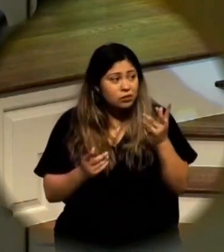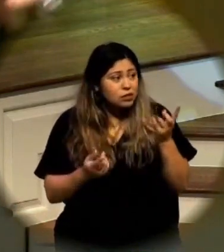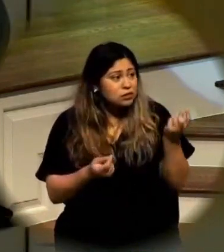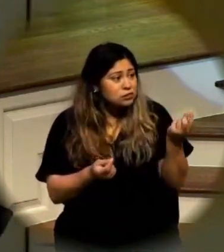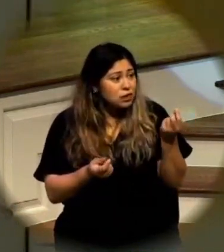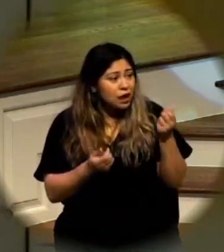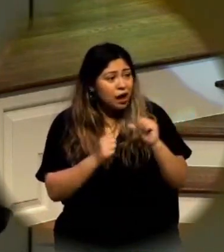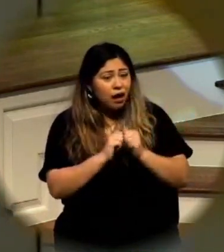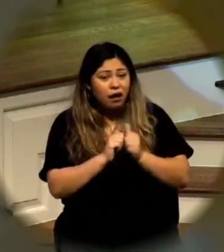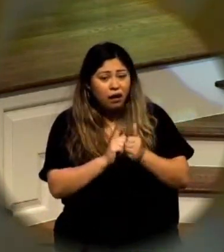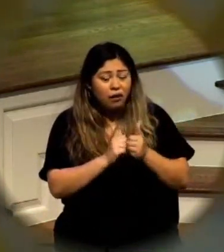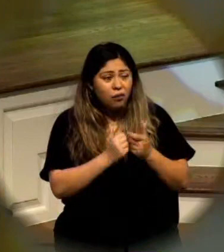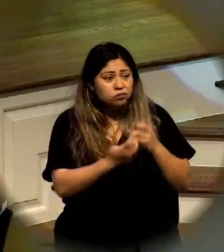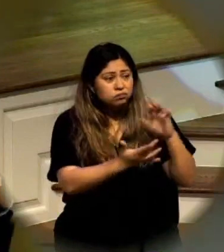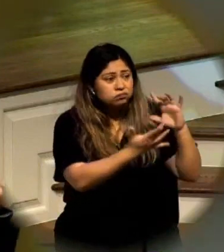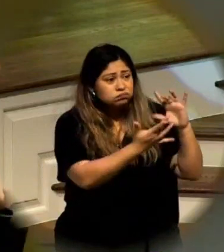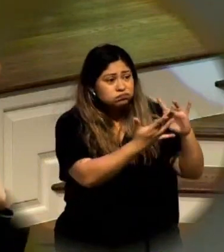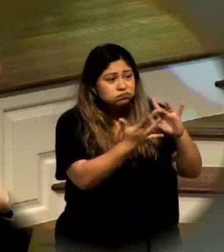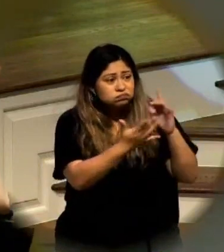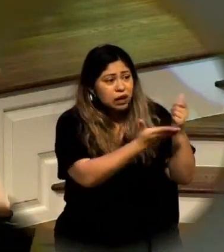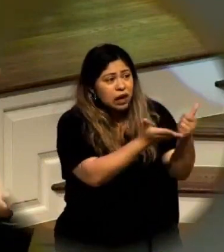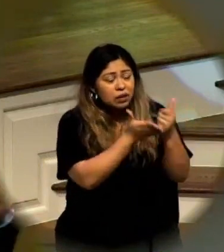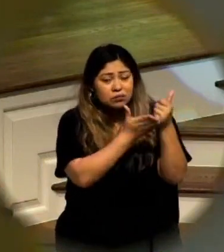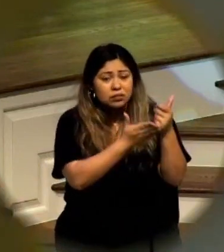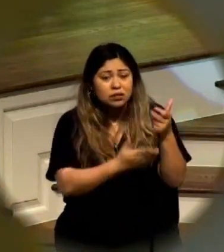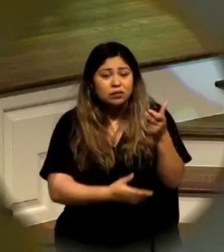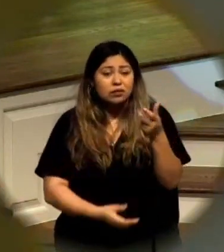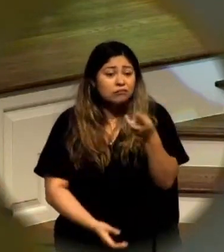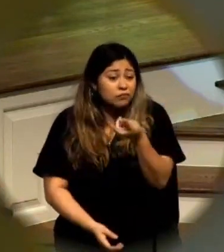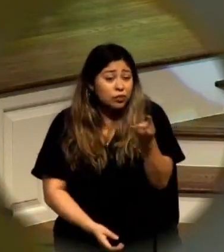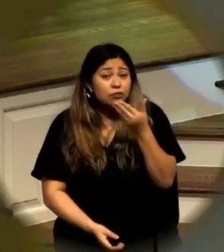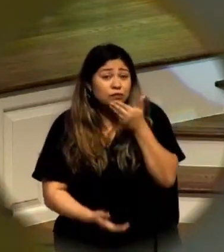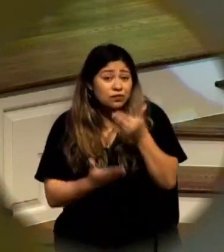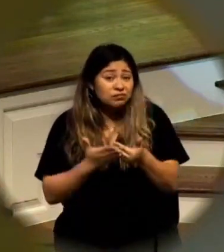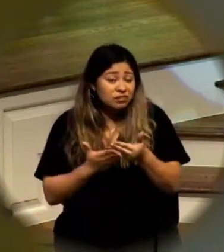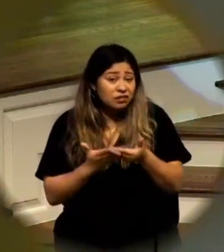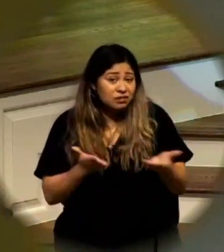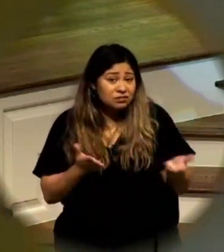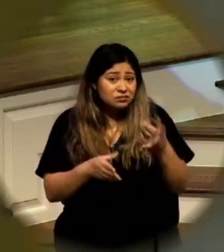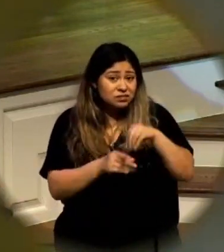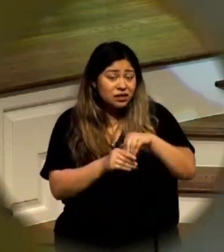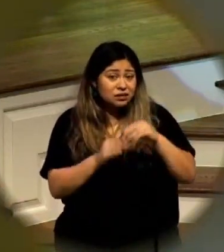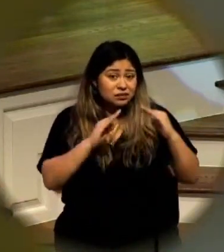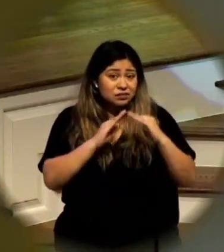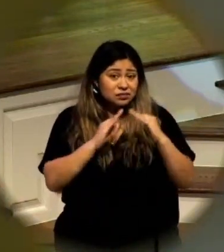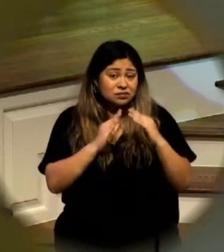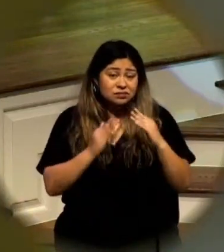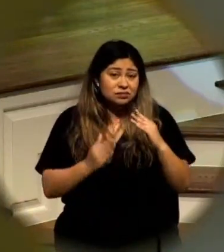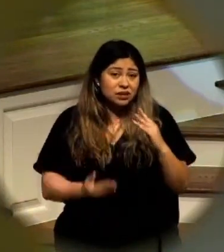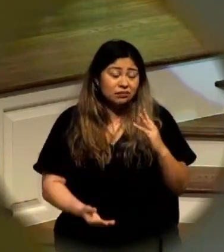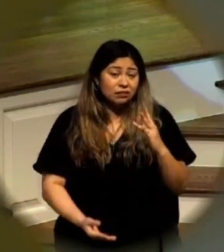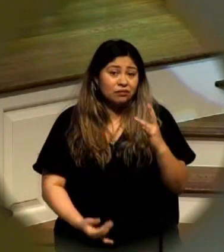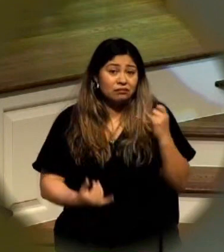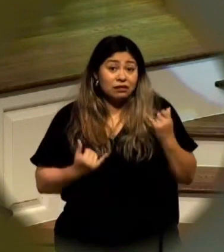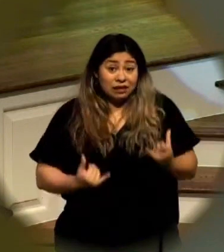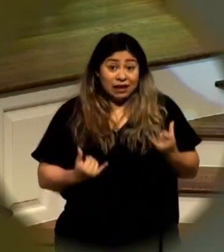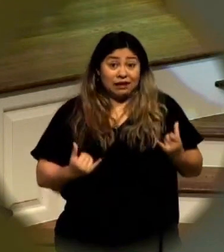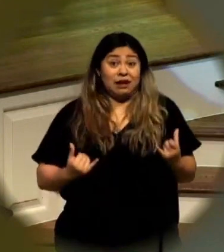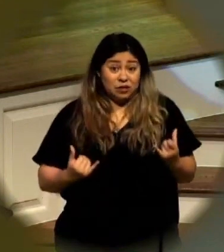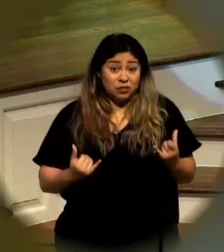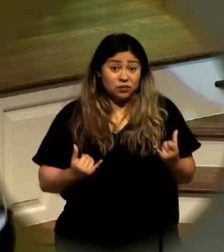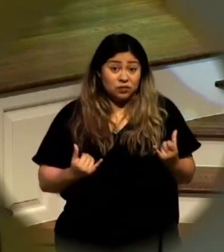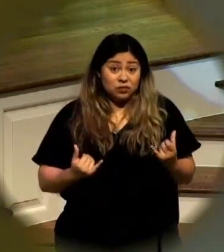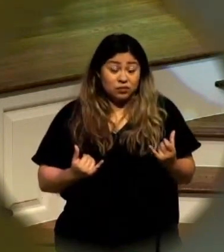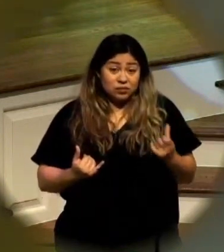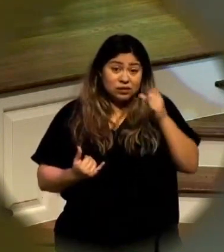just even the handful of good things that were in that city while we lived there, so many of them don't even exist anymore. There's just no people there. And